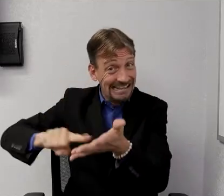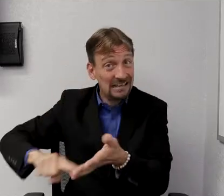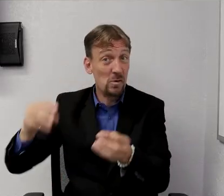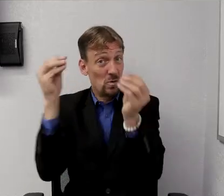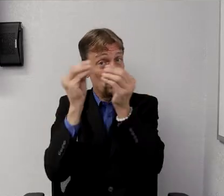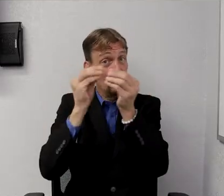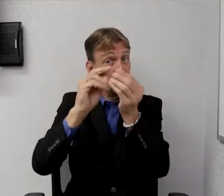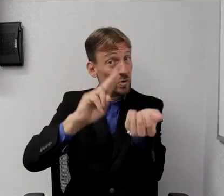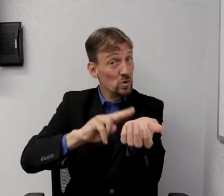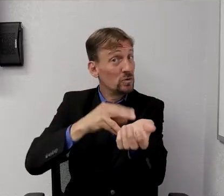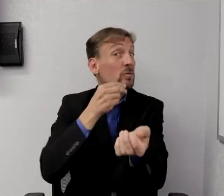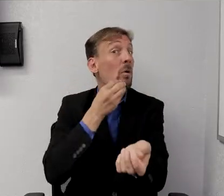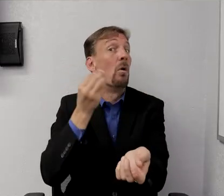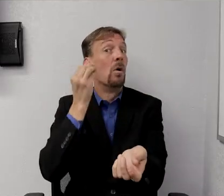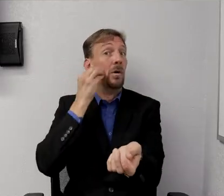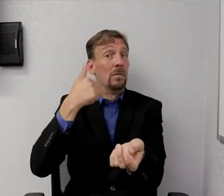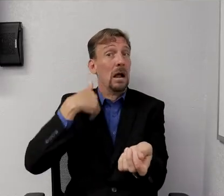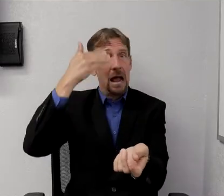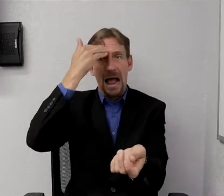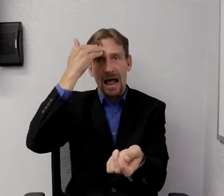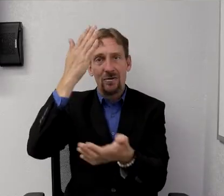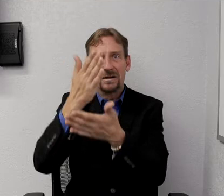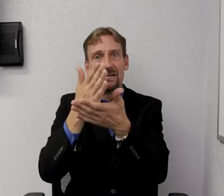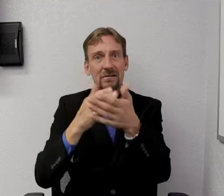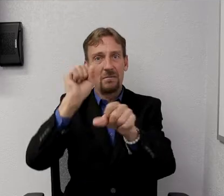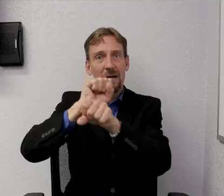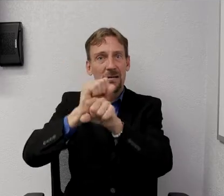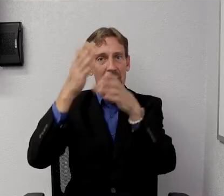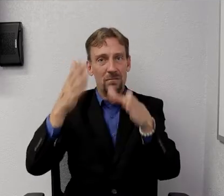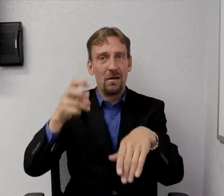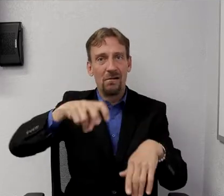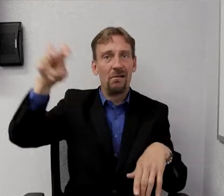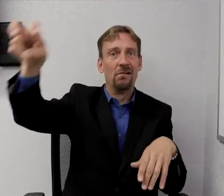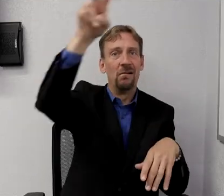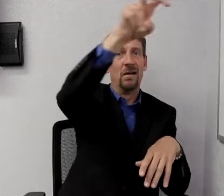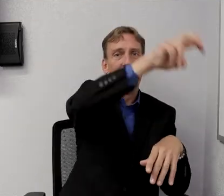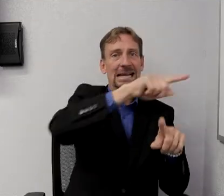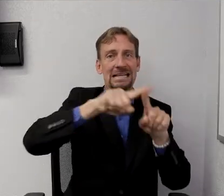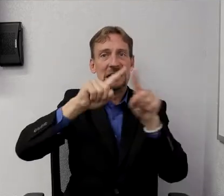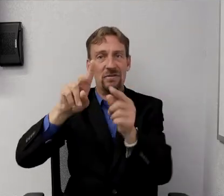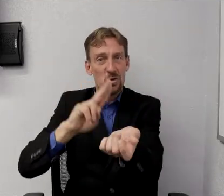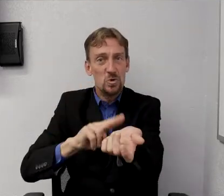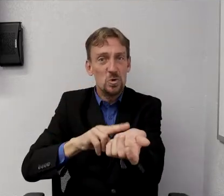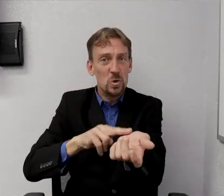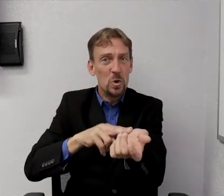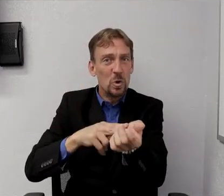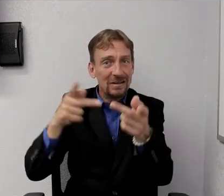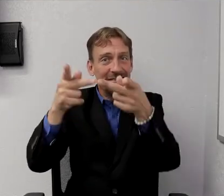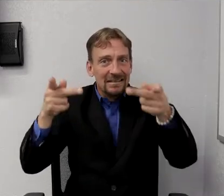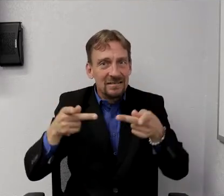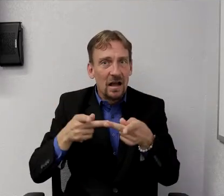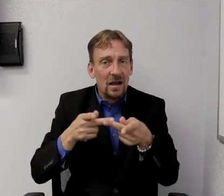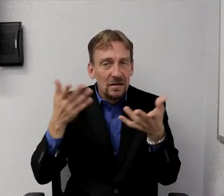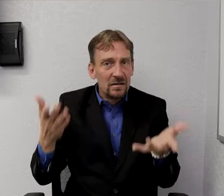Redwood Springs? And I know sometimes those employees work at multiple skilled nursing facilities. So are they taking extra precautions,